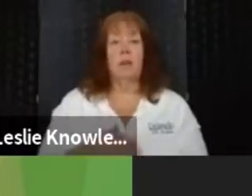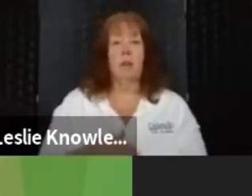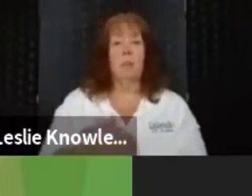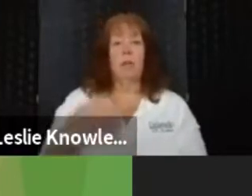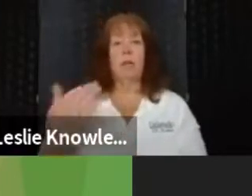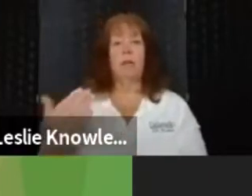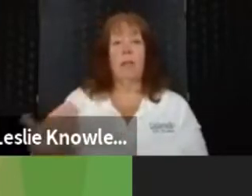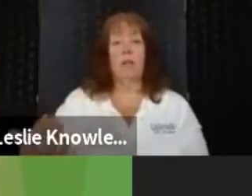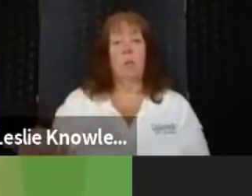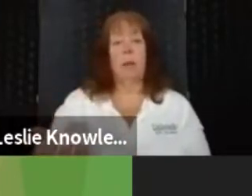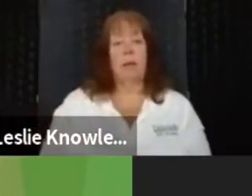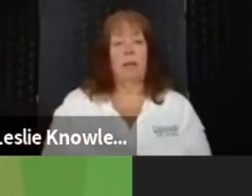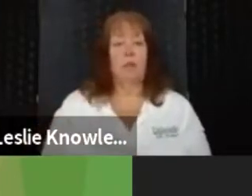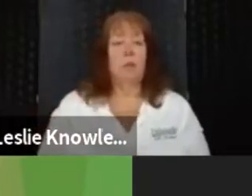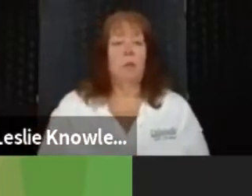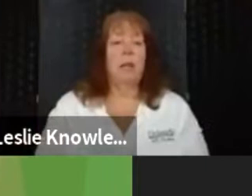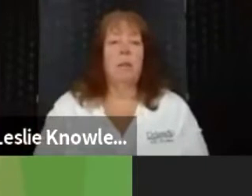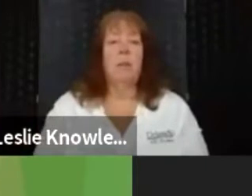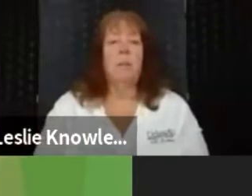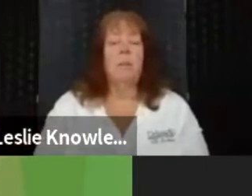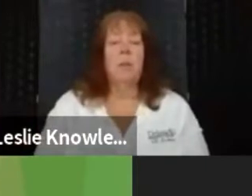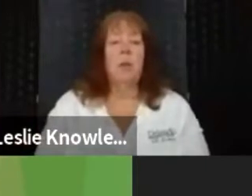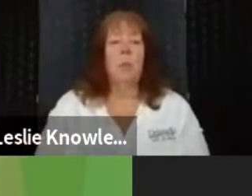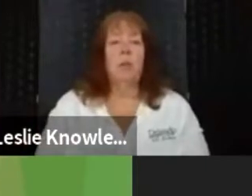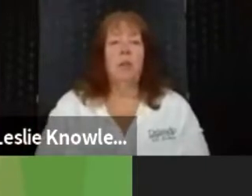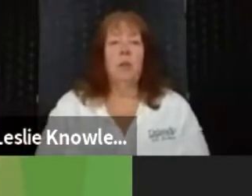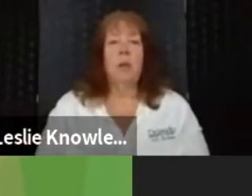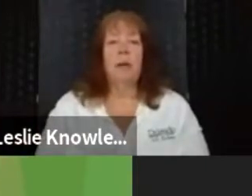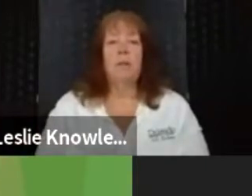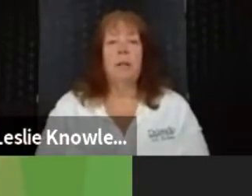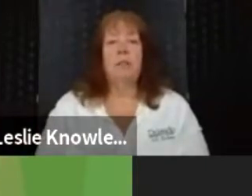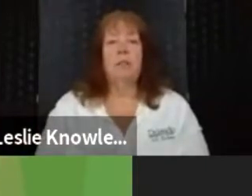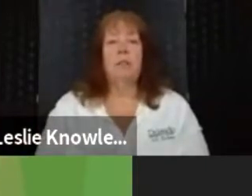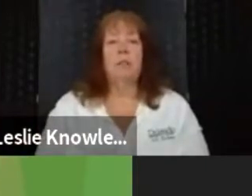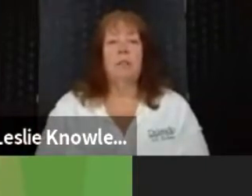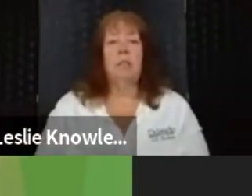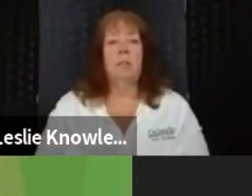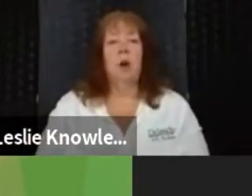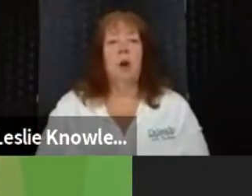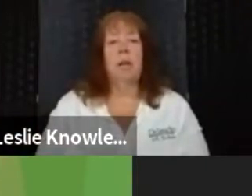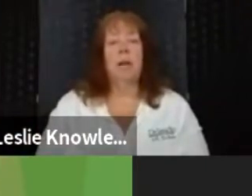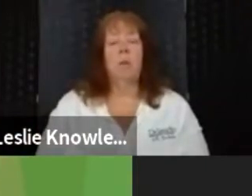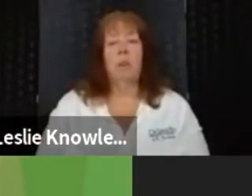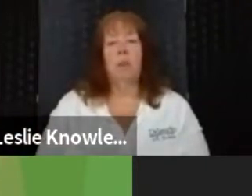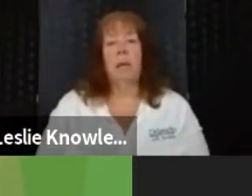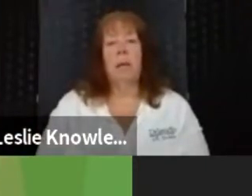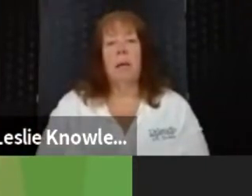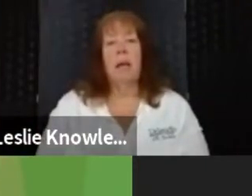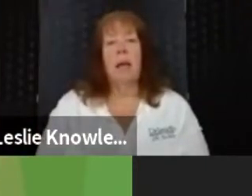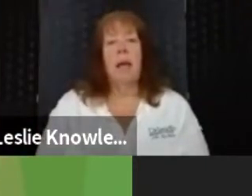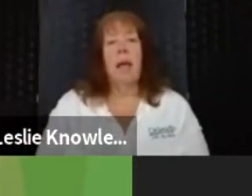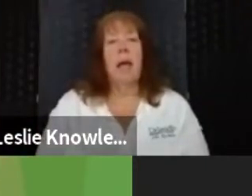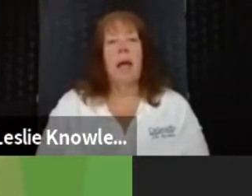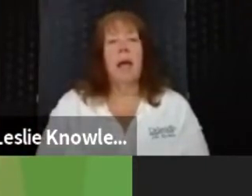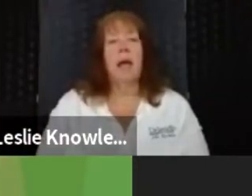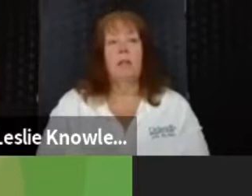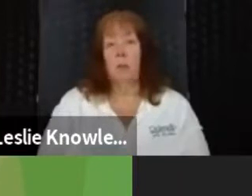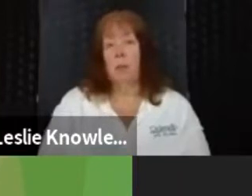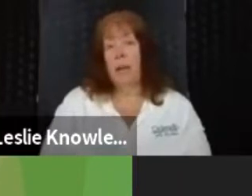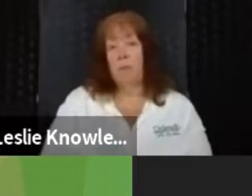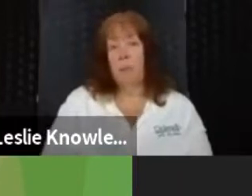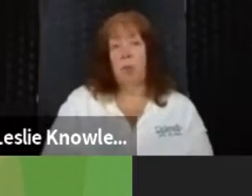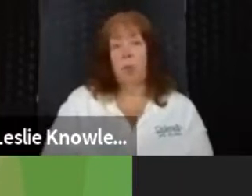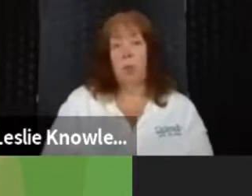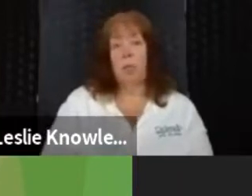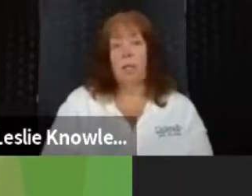take ASL 1 as that humanities credit. We do have classes at City Park and West Bank, and